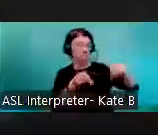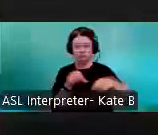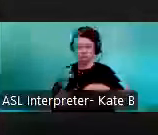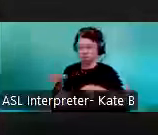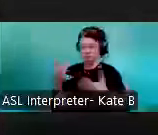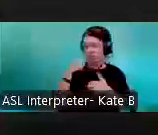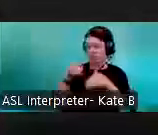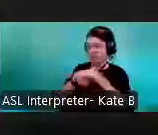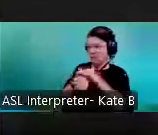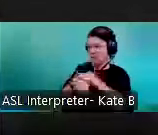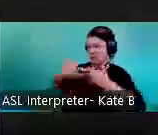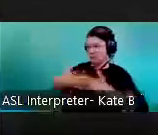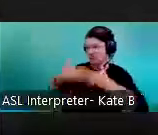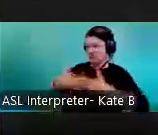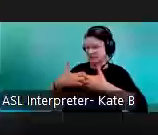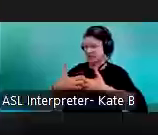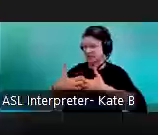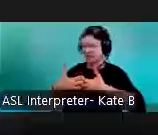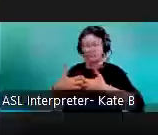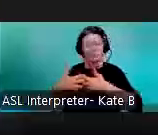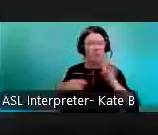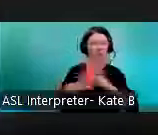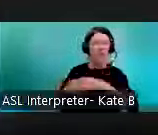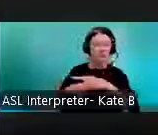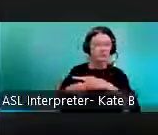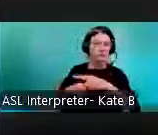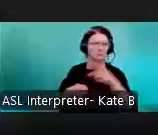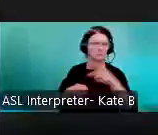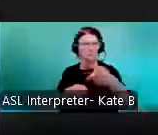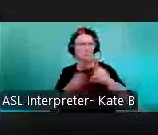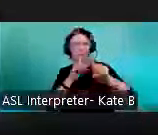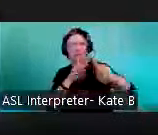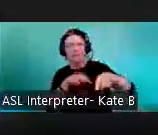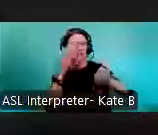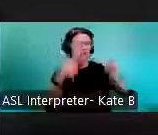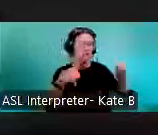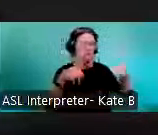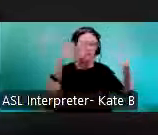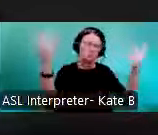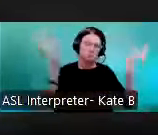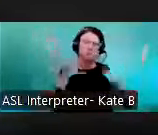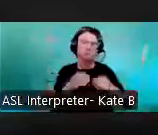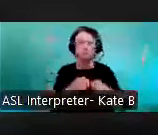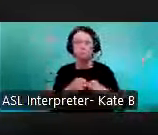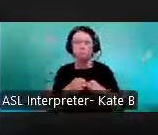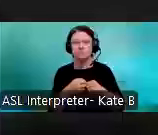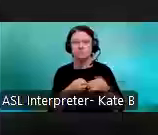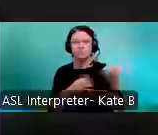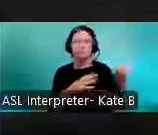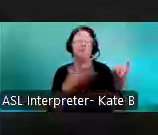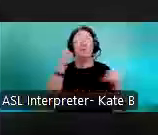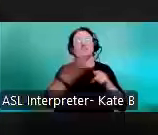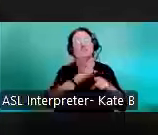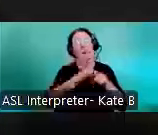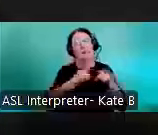for the accessible voting machine or the regular ballot most of us use. So that's really best practice.